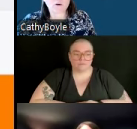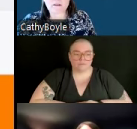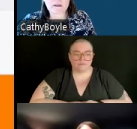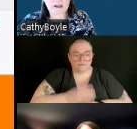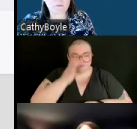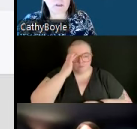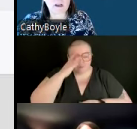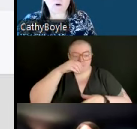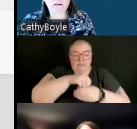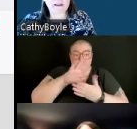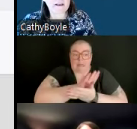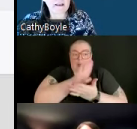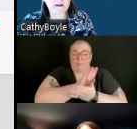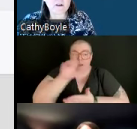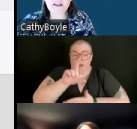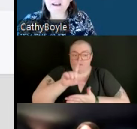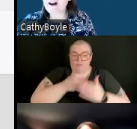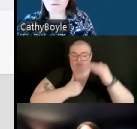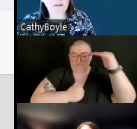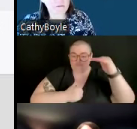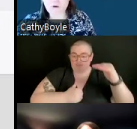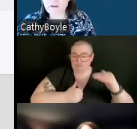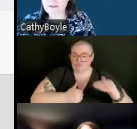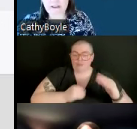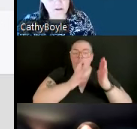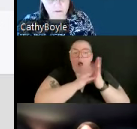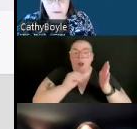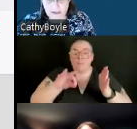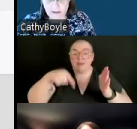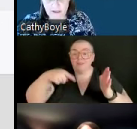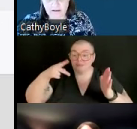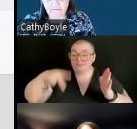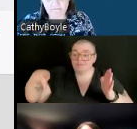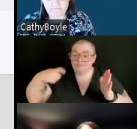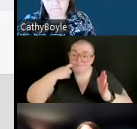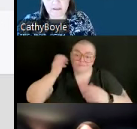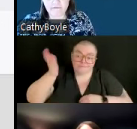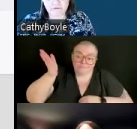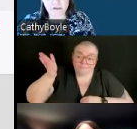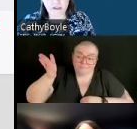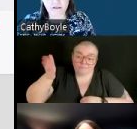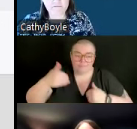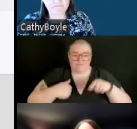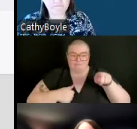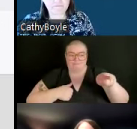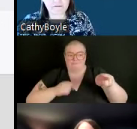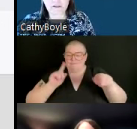So in the document library, here's a copy of the presentation that I just gave at the first